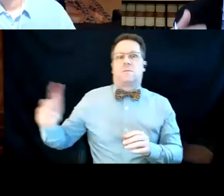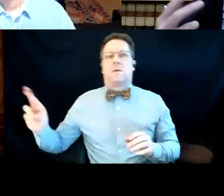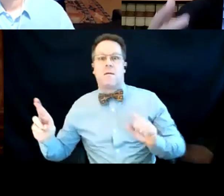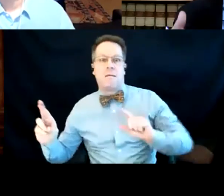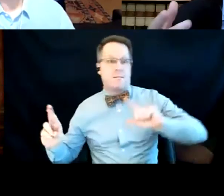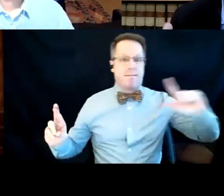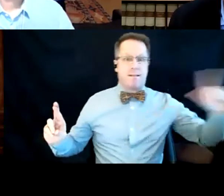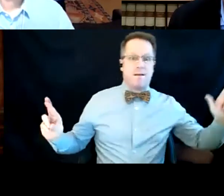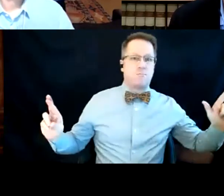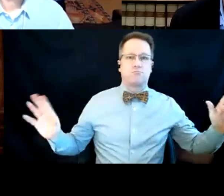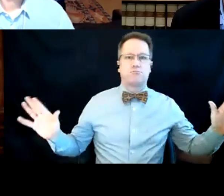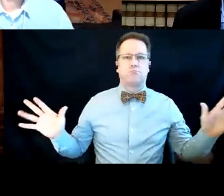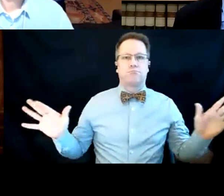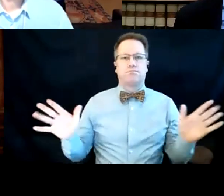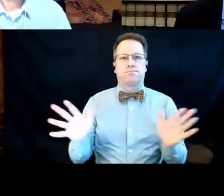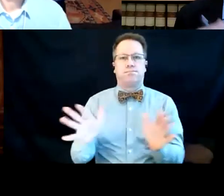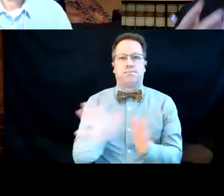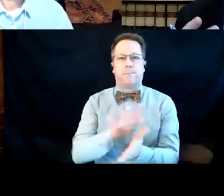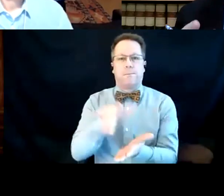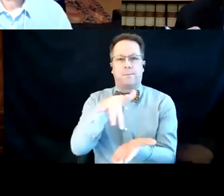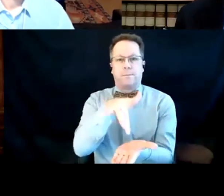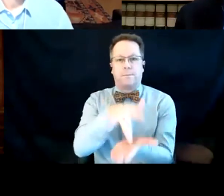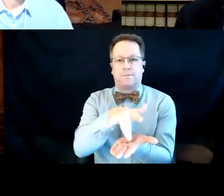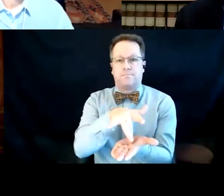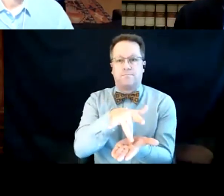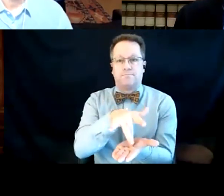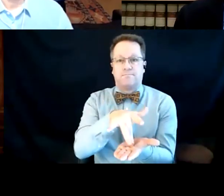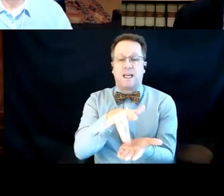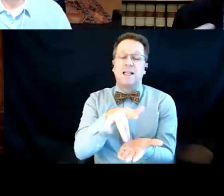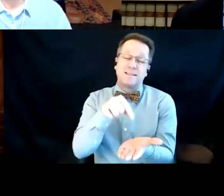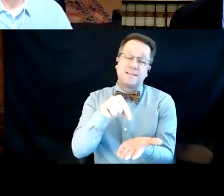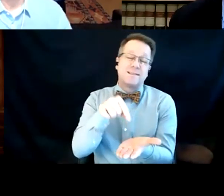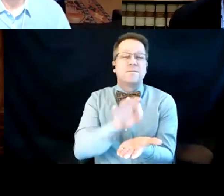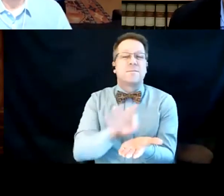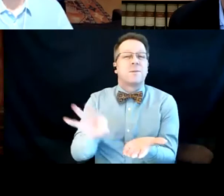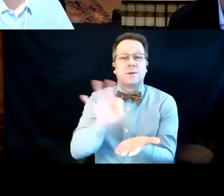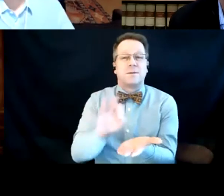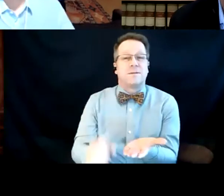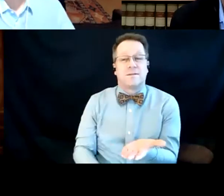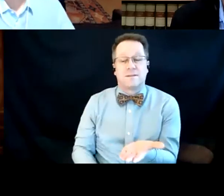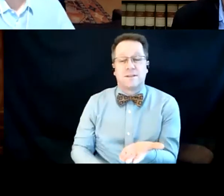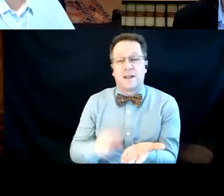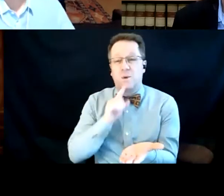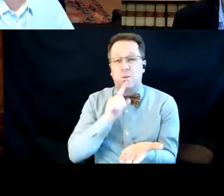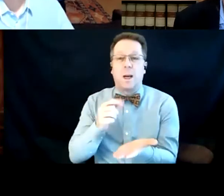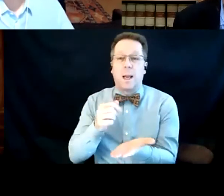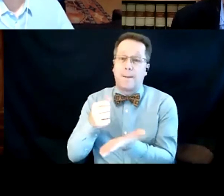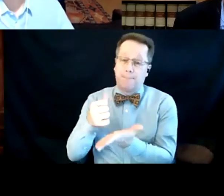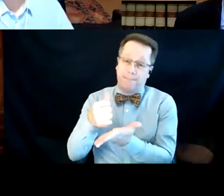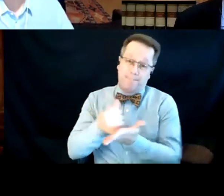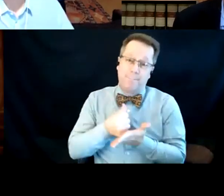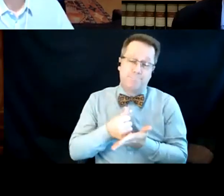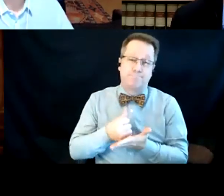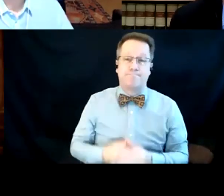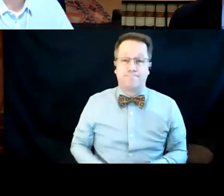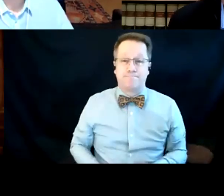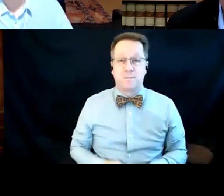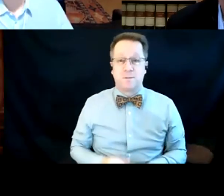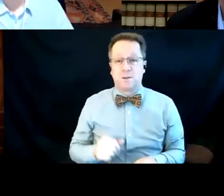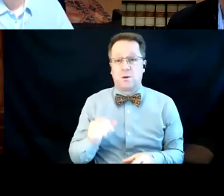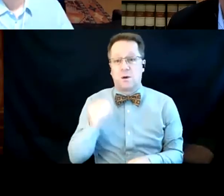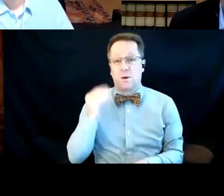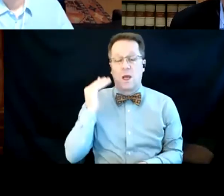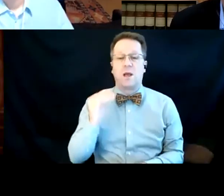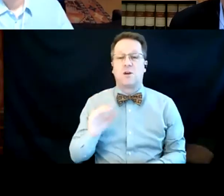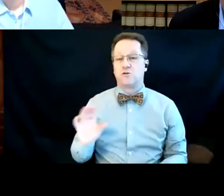to believe in its legitimacy. That's important, and it works to our advantage when there's a conservative majority. So,